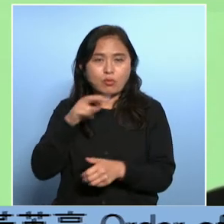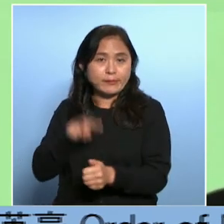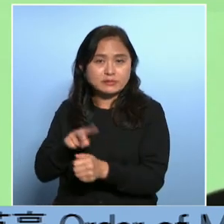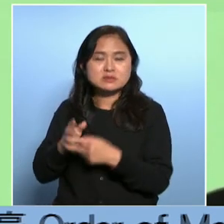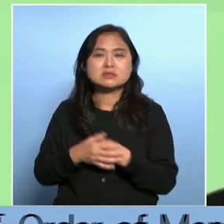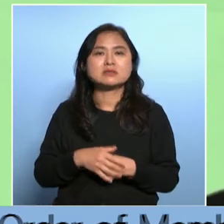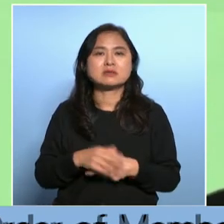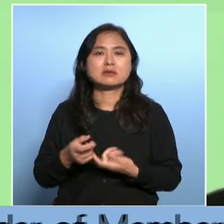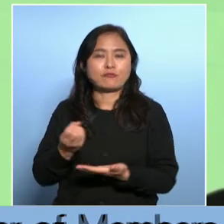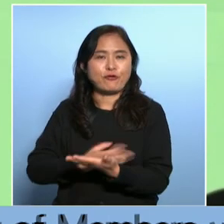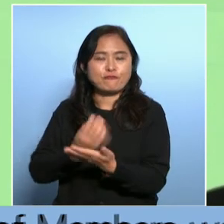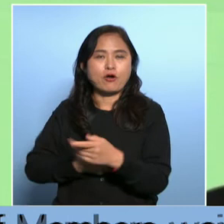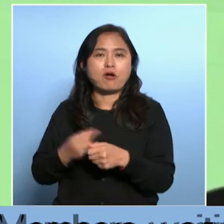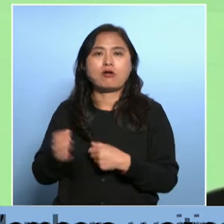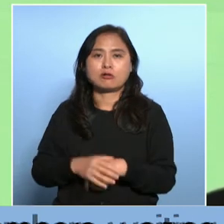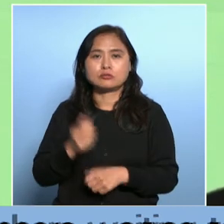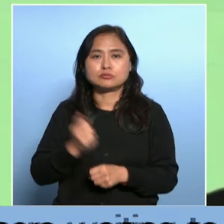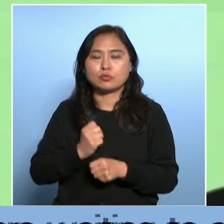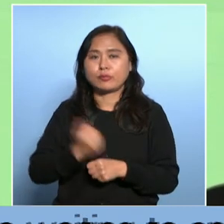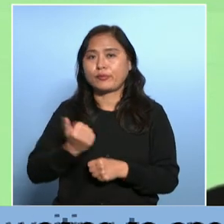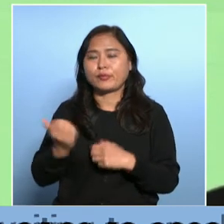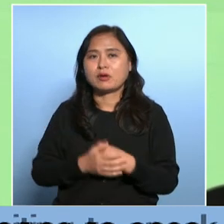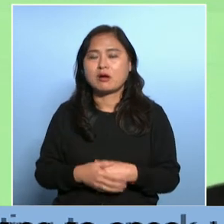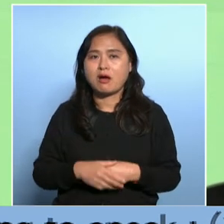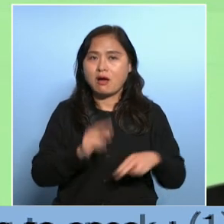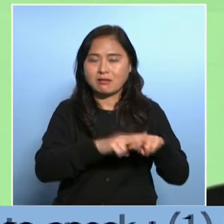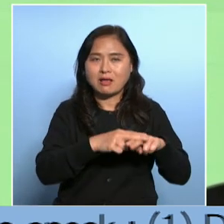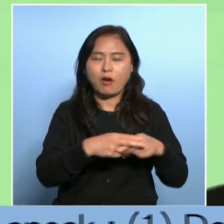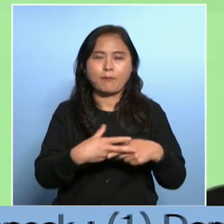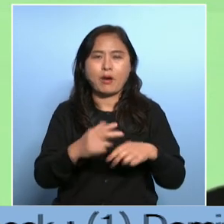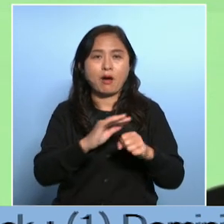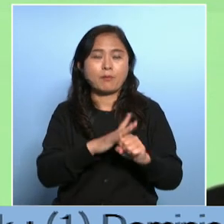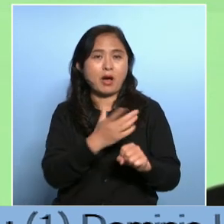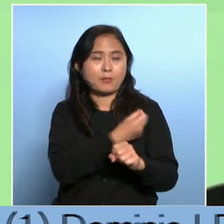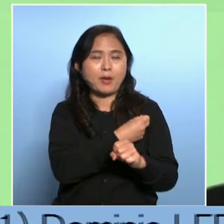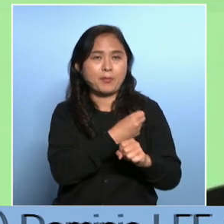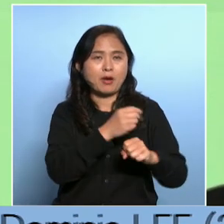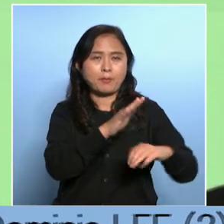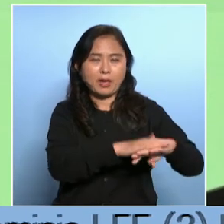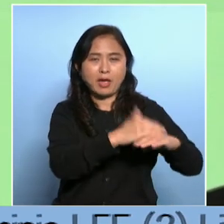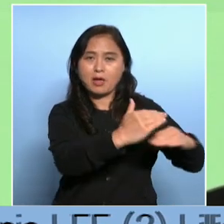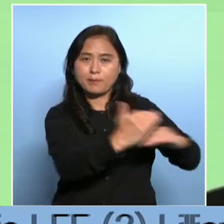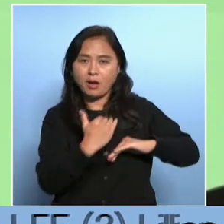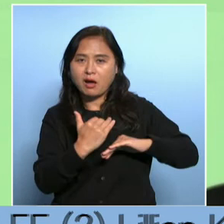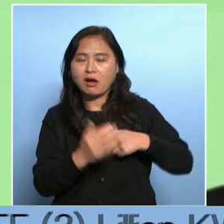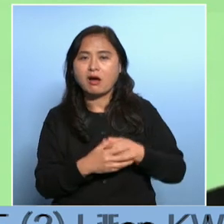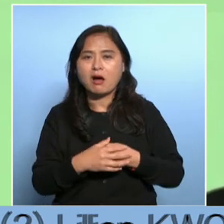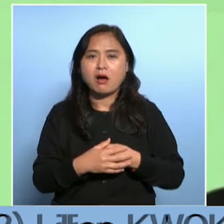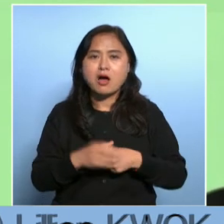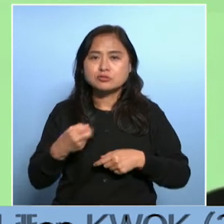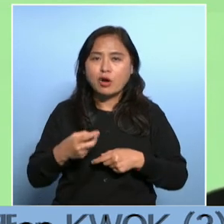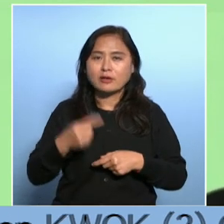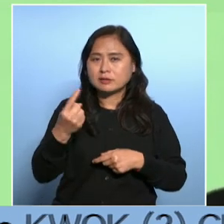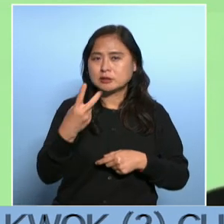can have the principle of patriots administering Hong Kong truly and faithfully